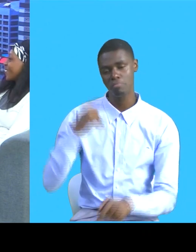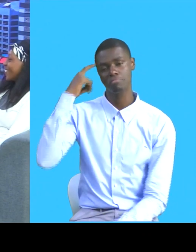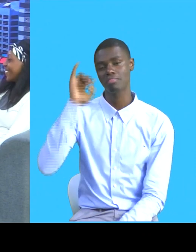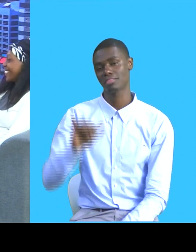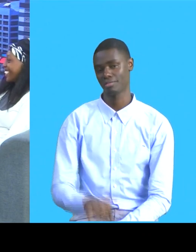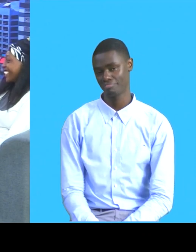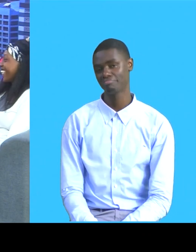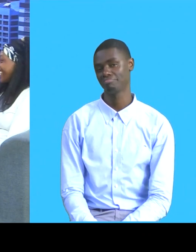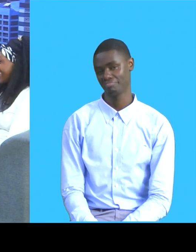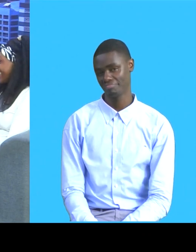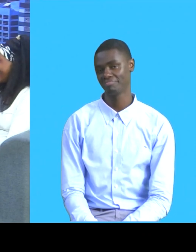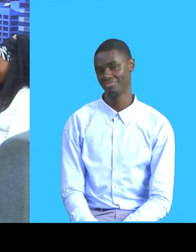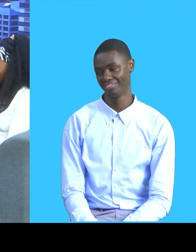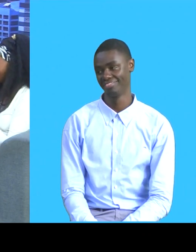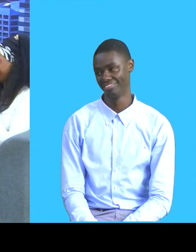so.